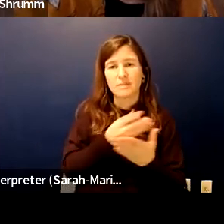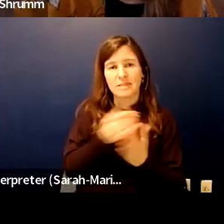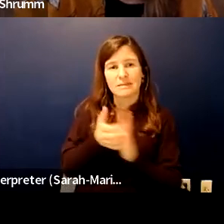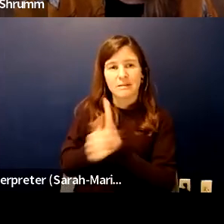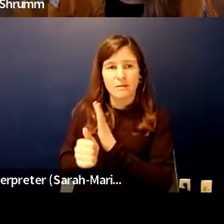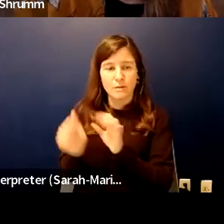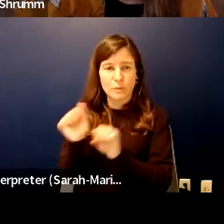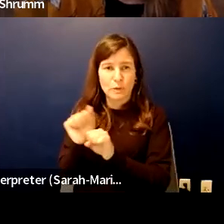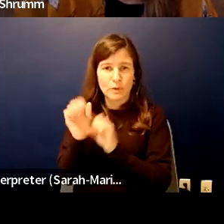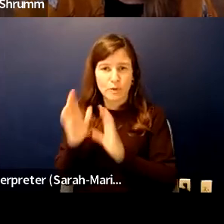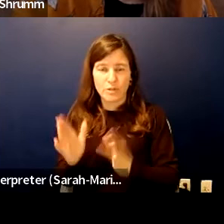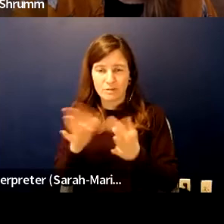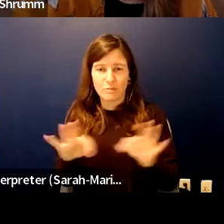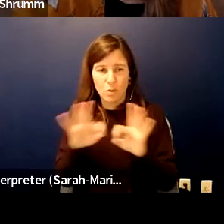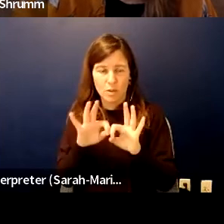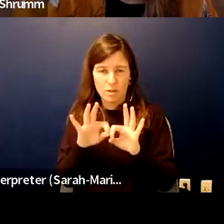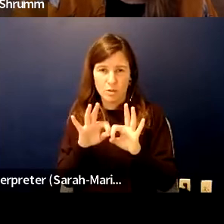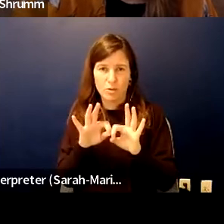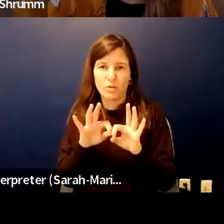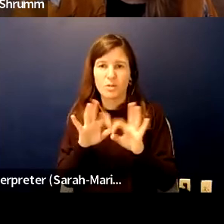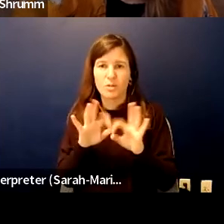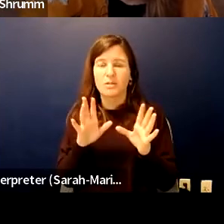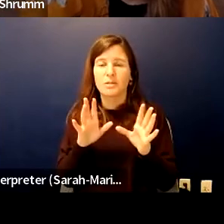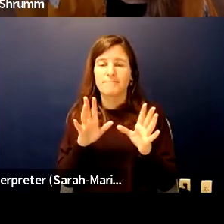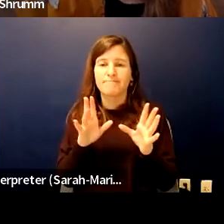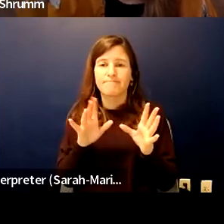attitude to develop and to understand.